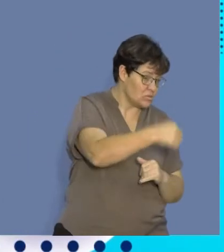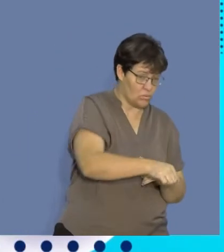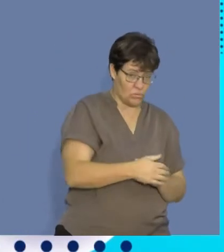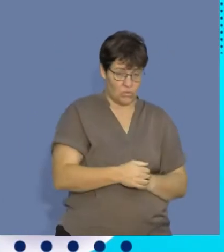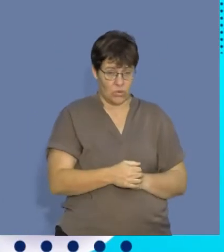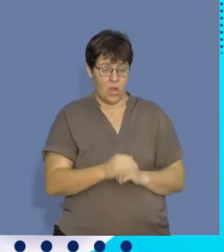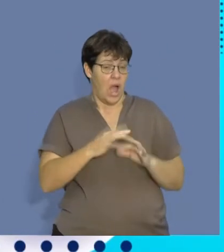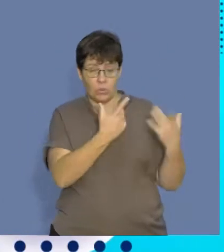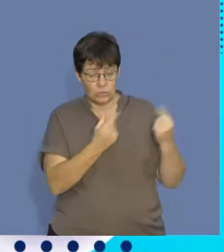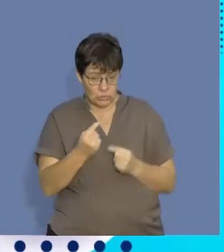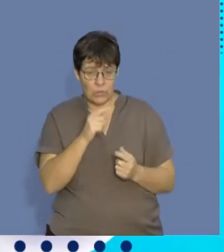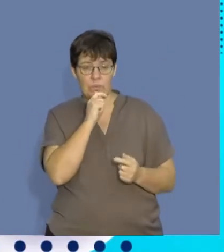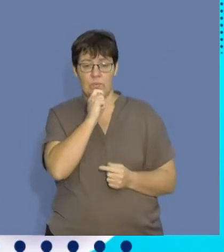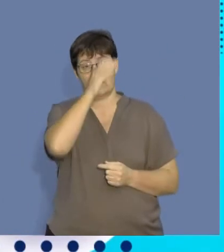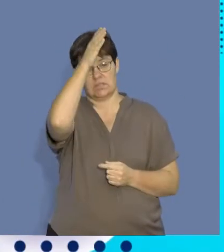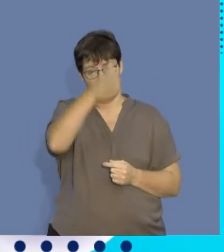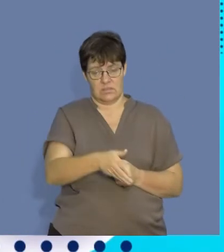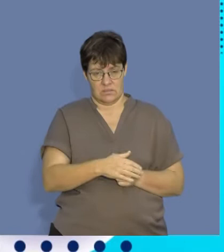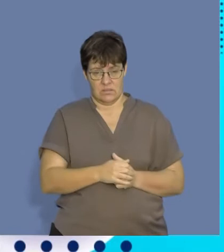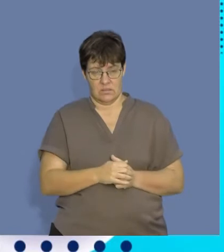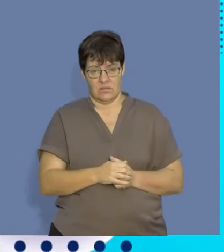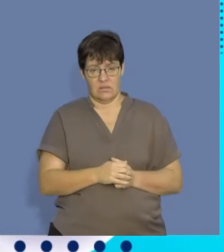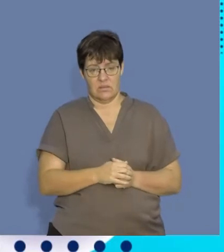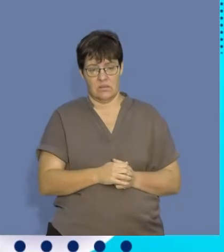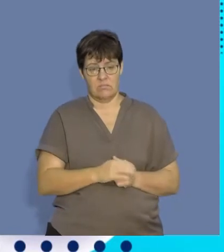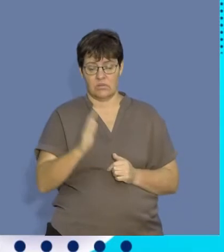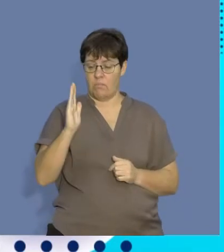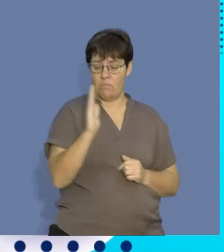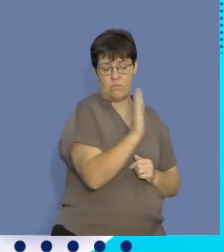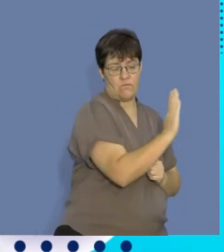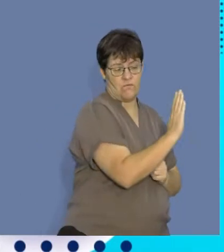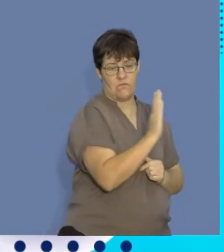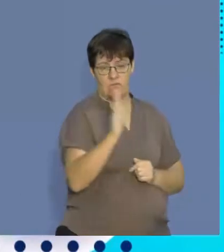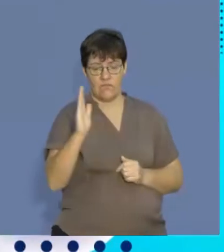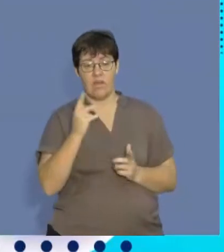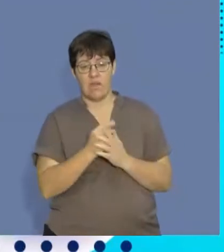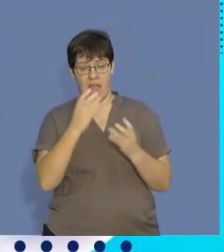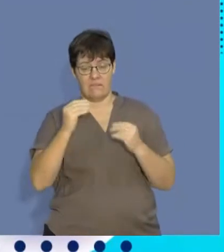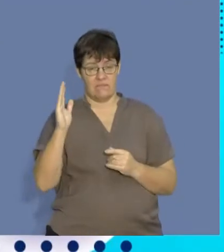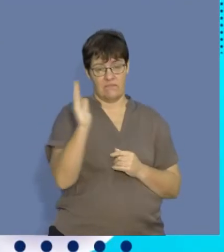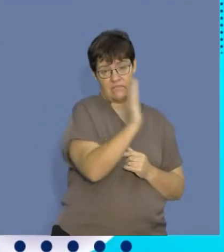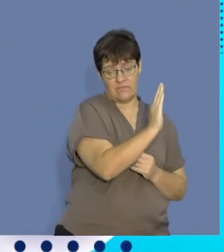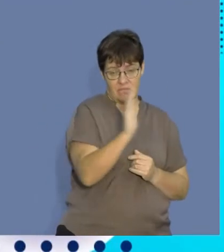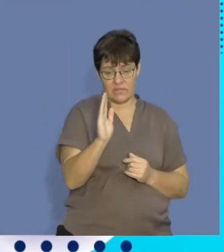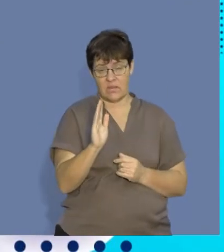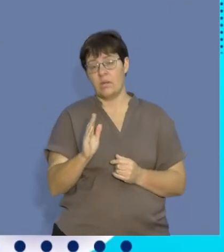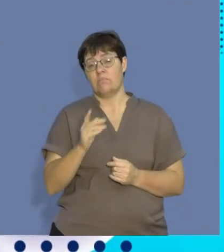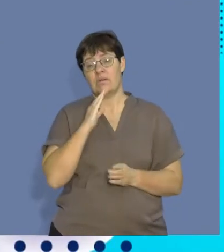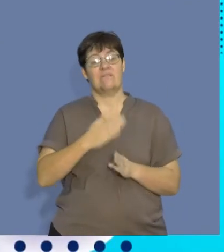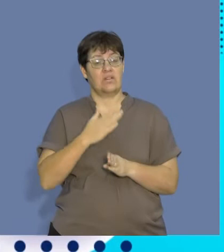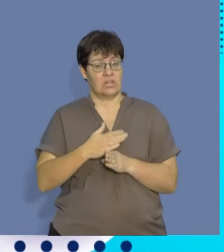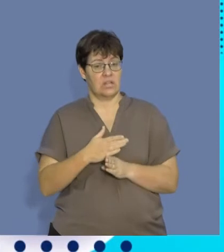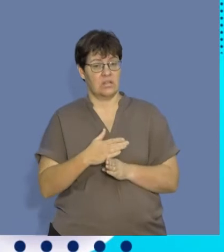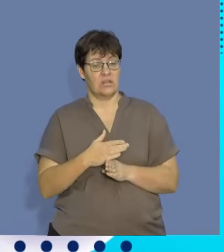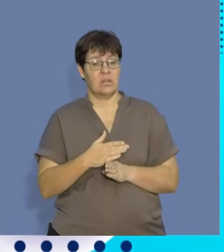is a function. How to do that? You must use a vertical line and move with the vertical line. So everywhere you draw the vertical line, for